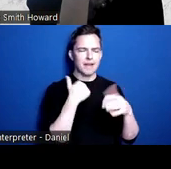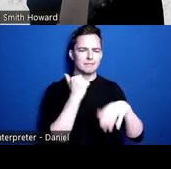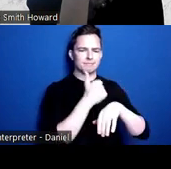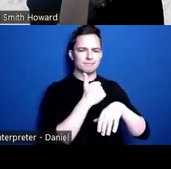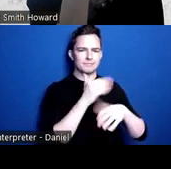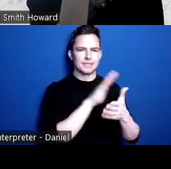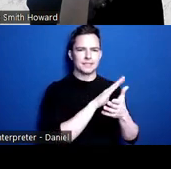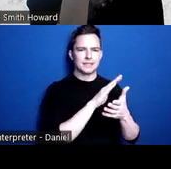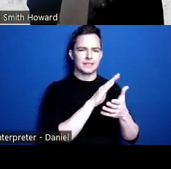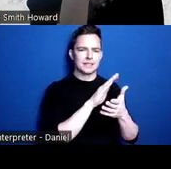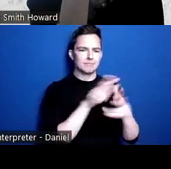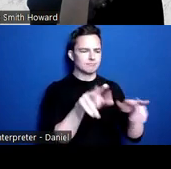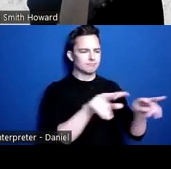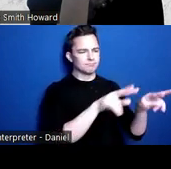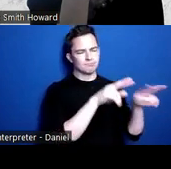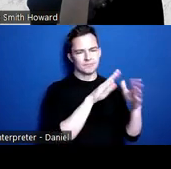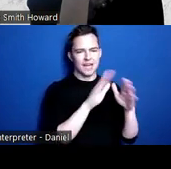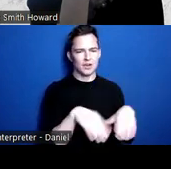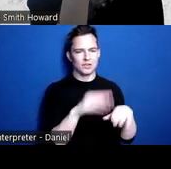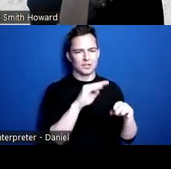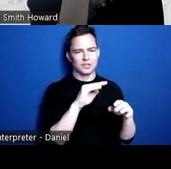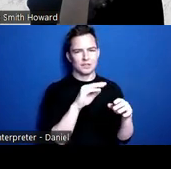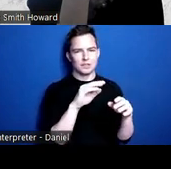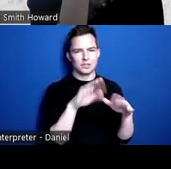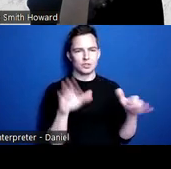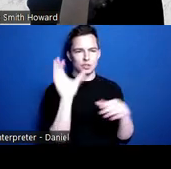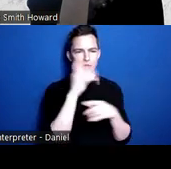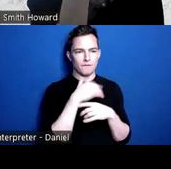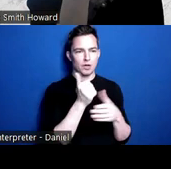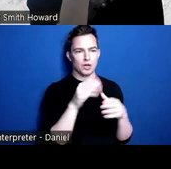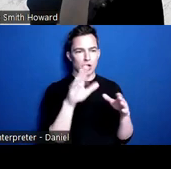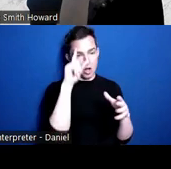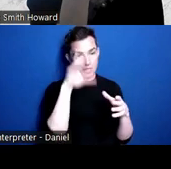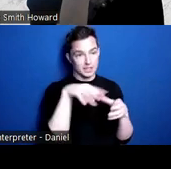meeting needs of parents and families who are looking for autism resources.